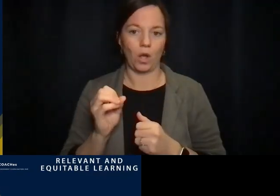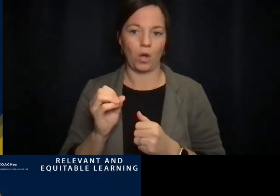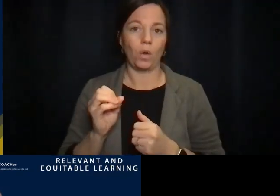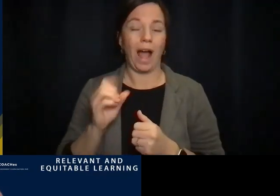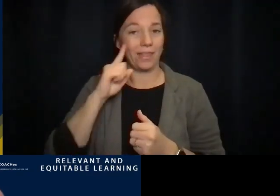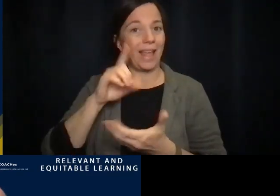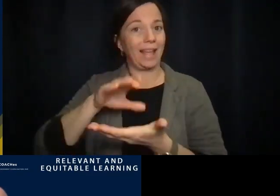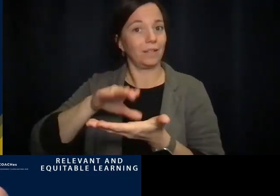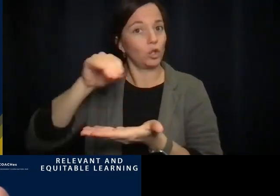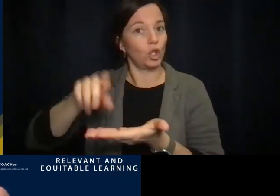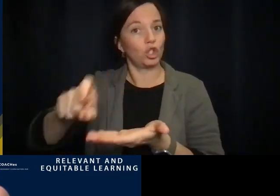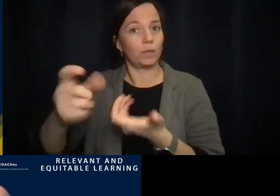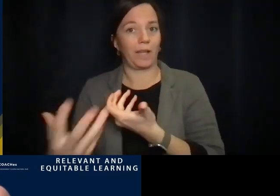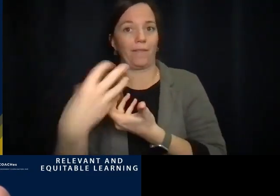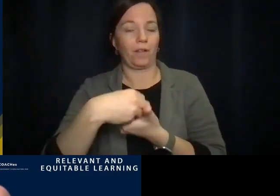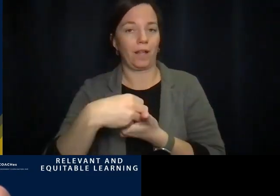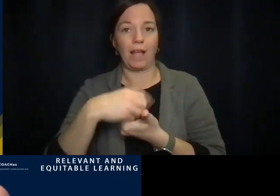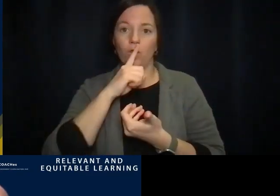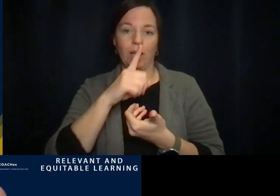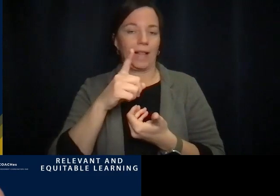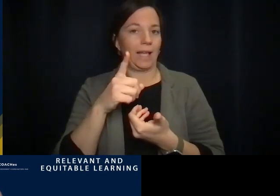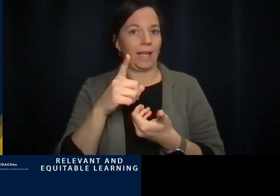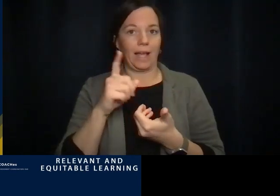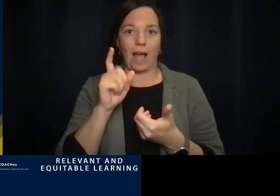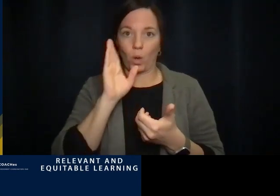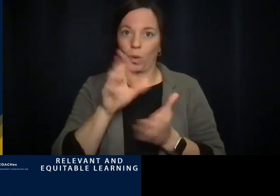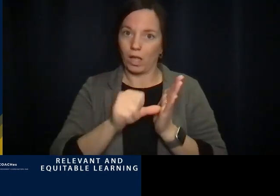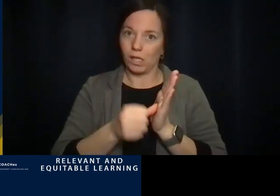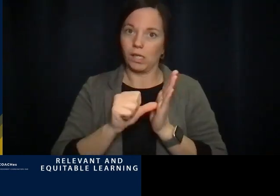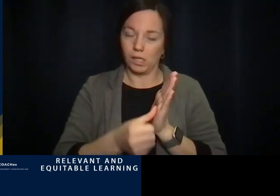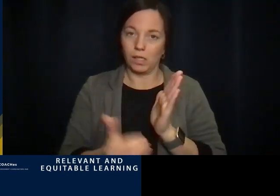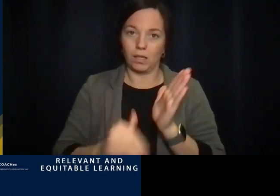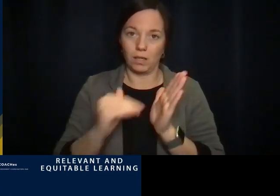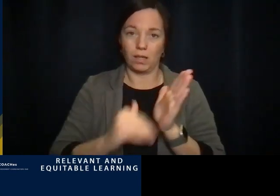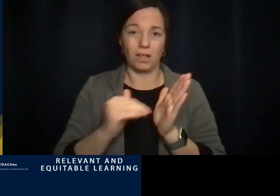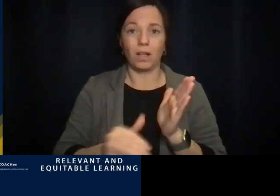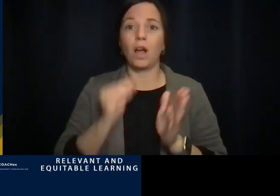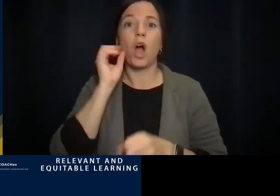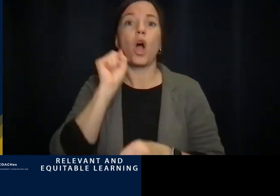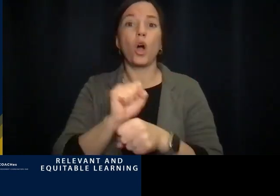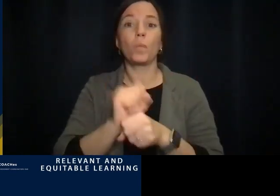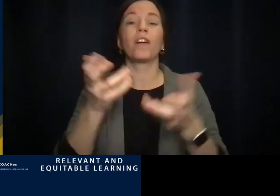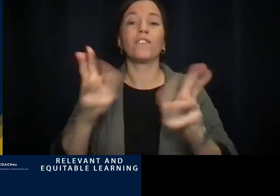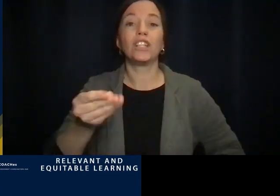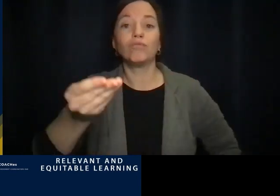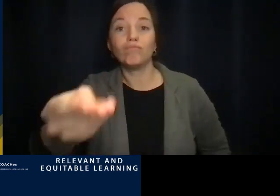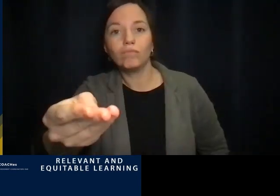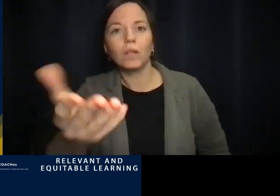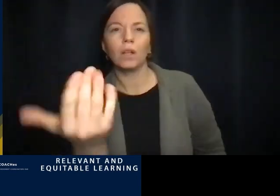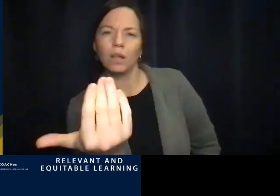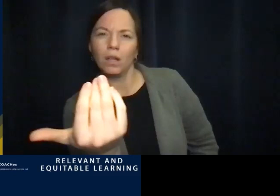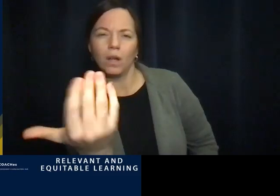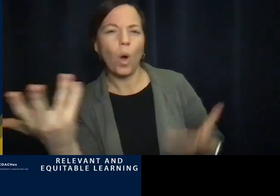in that. And like I said, I can't emphasize more is like, even on at the end of any assignment you do, ask like, you know, what were the key aspects of that? Or